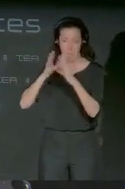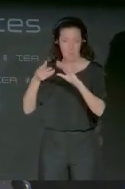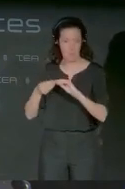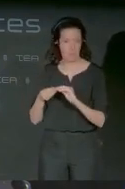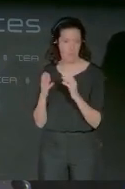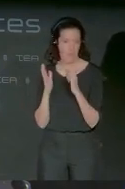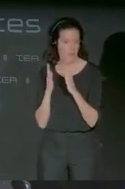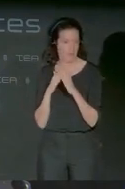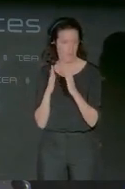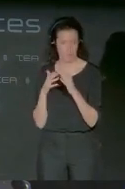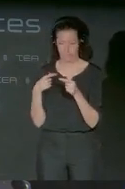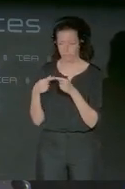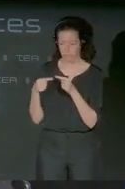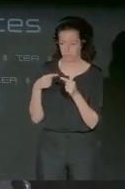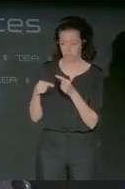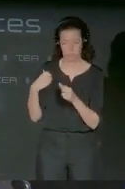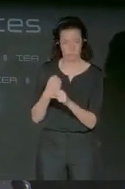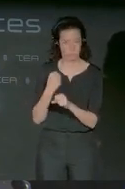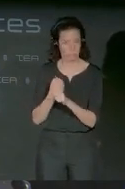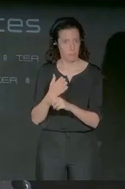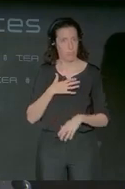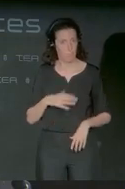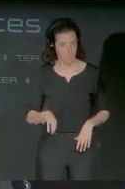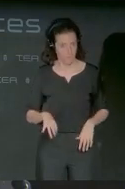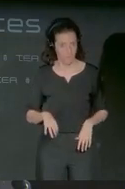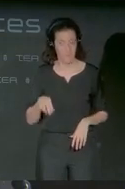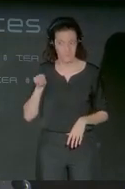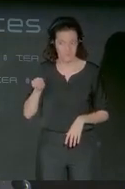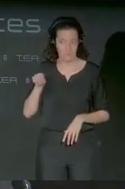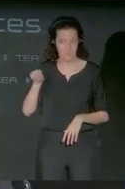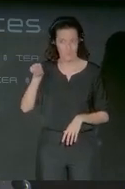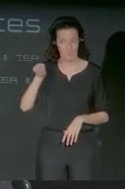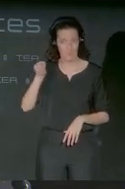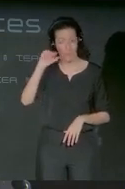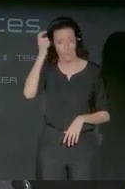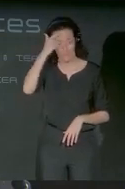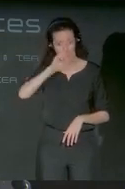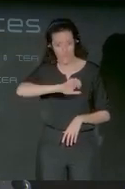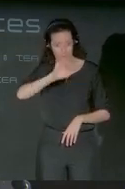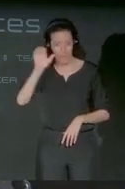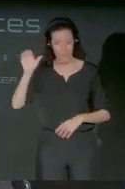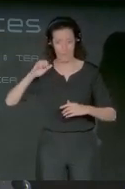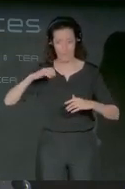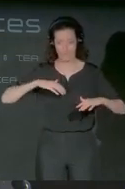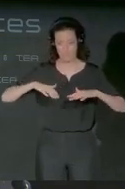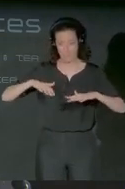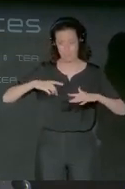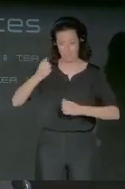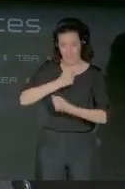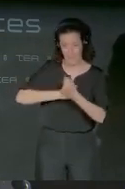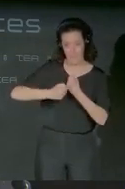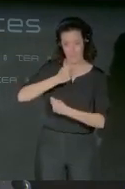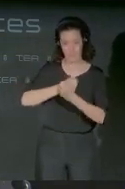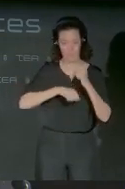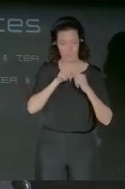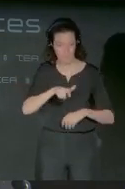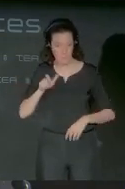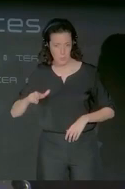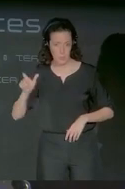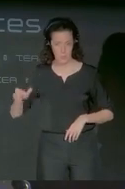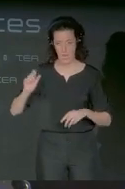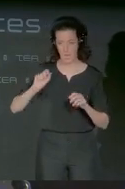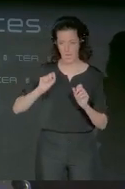people and ideas and capital. And it's definitely something that we need an EU-level solution, security, the mapping of the rules